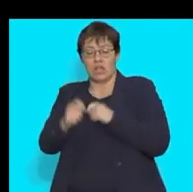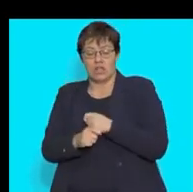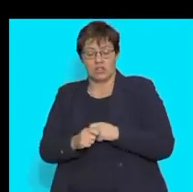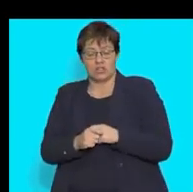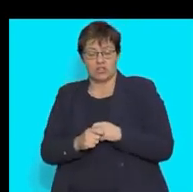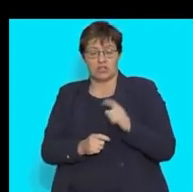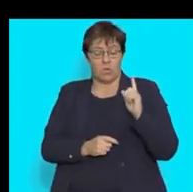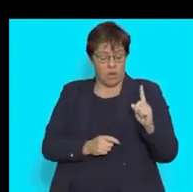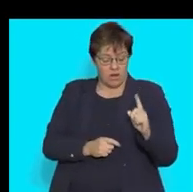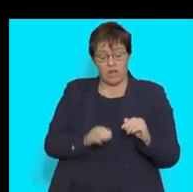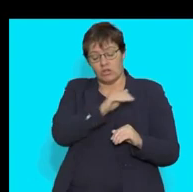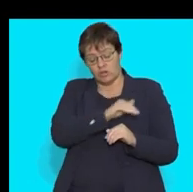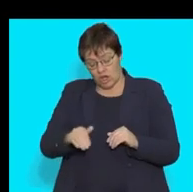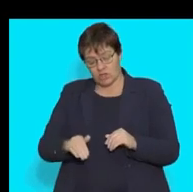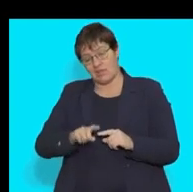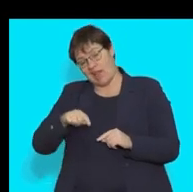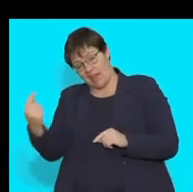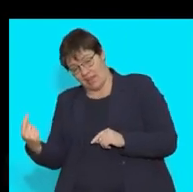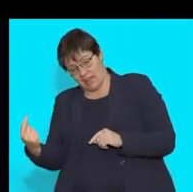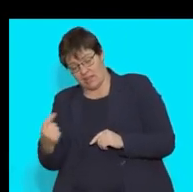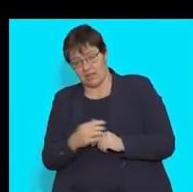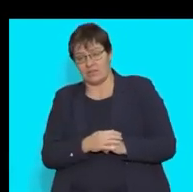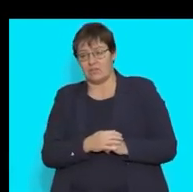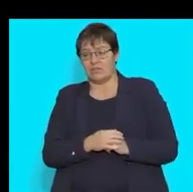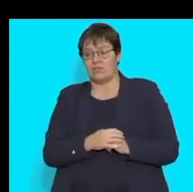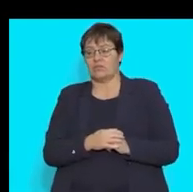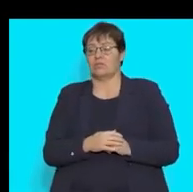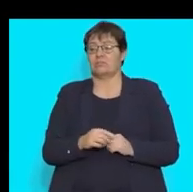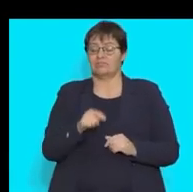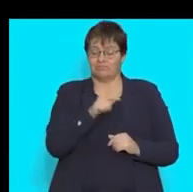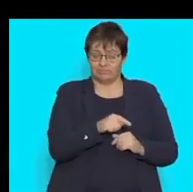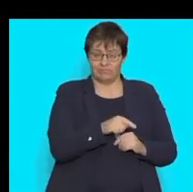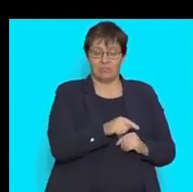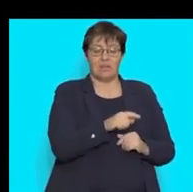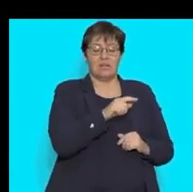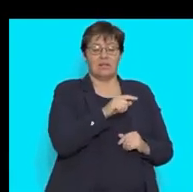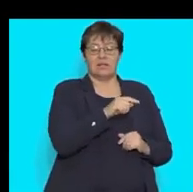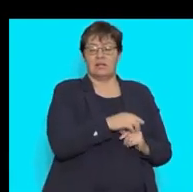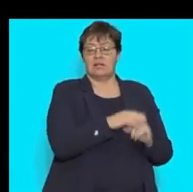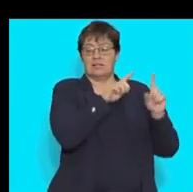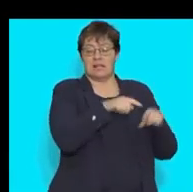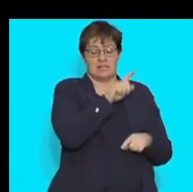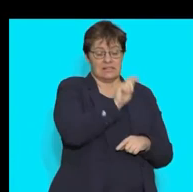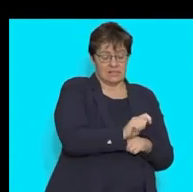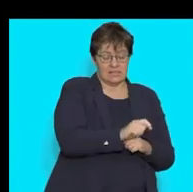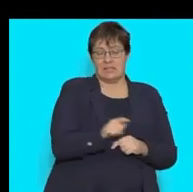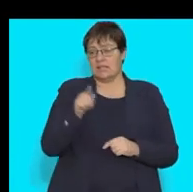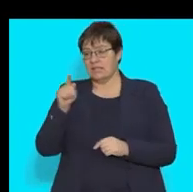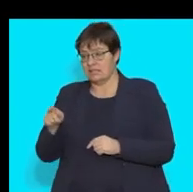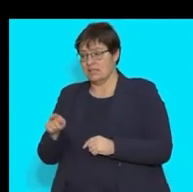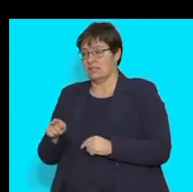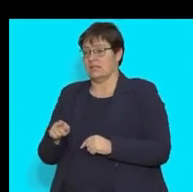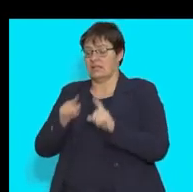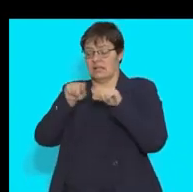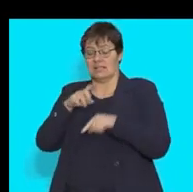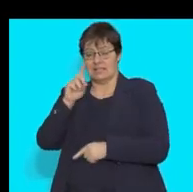the one divided by the change in the other. So we're going to say this one is delta T and this one is delta